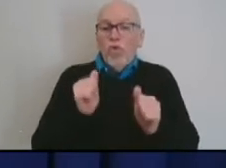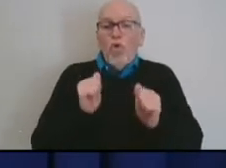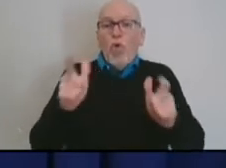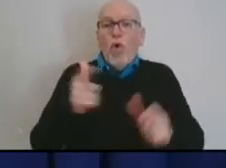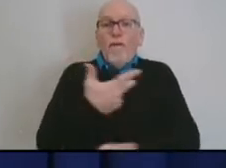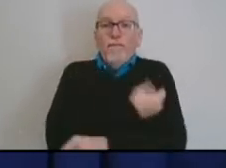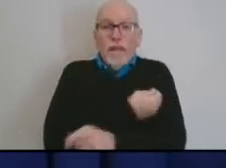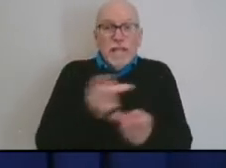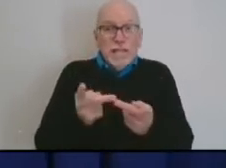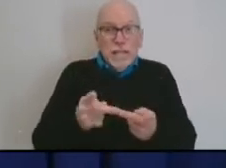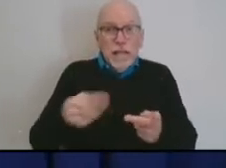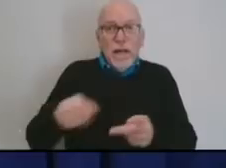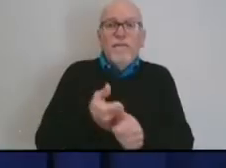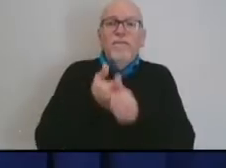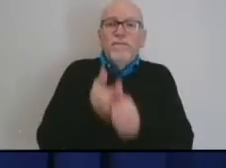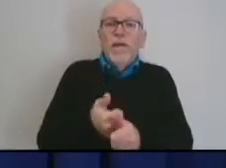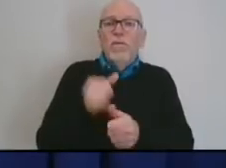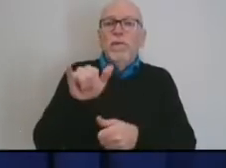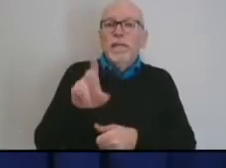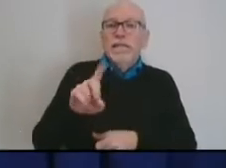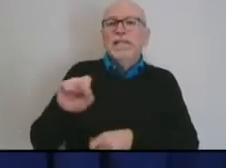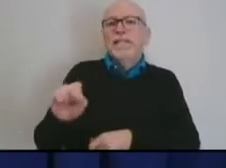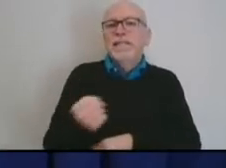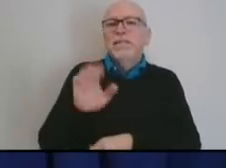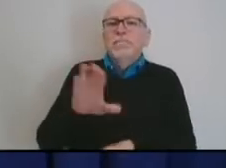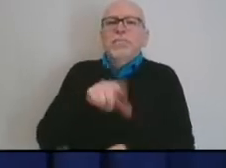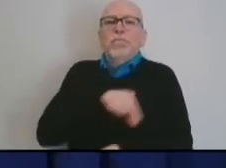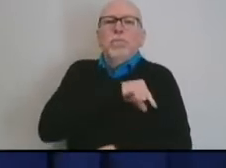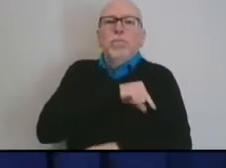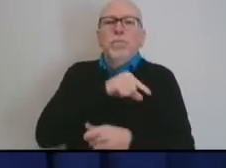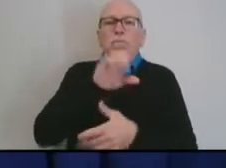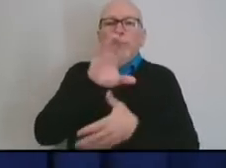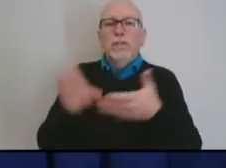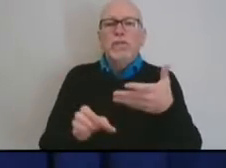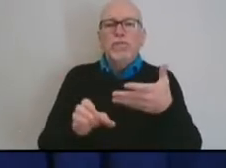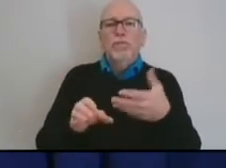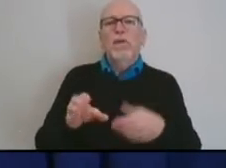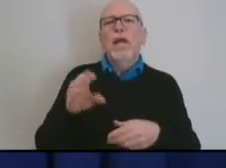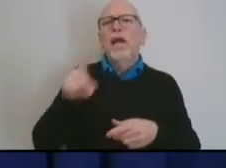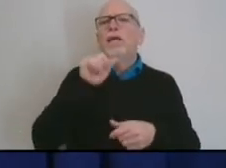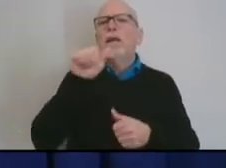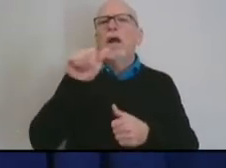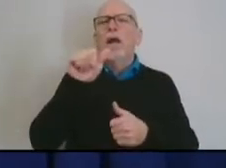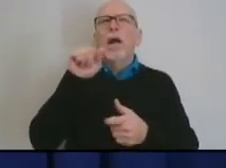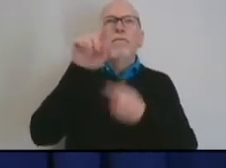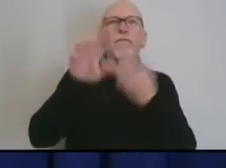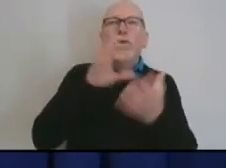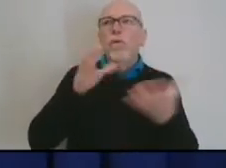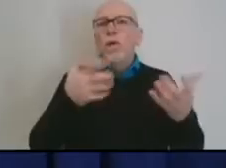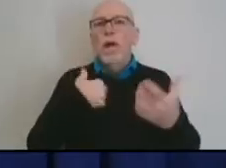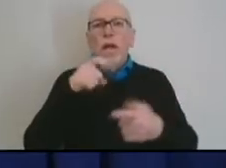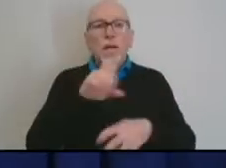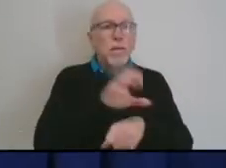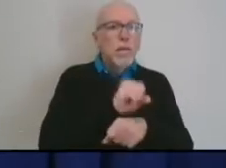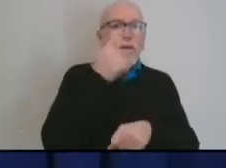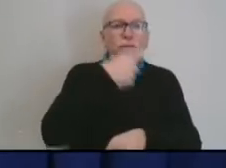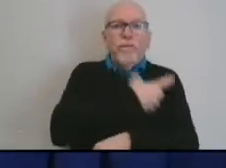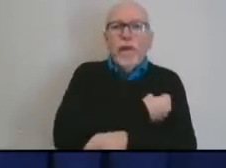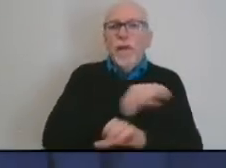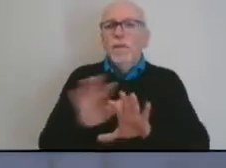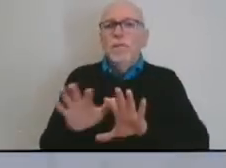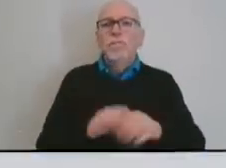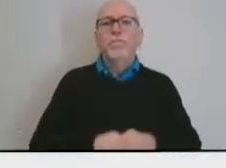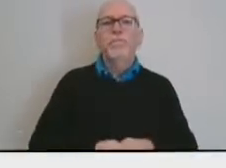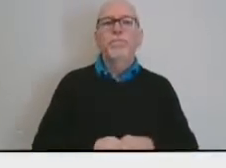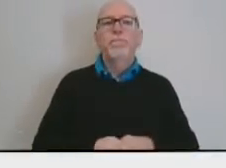are following Indiana's eligibility criteria and to avoid confusion for Hoosiers trying to register for their vaccine. As